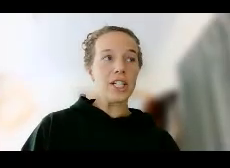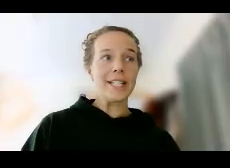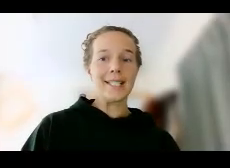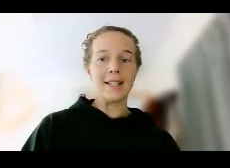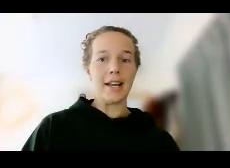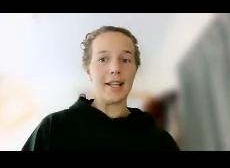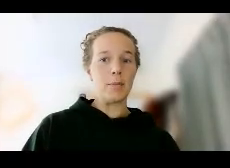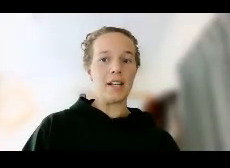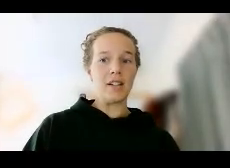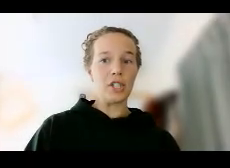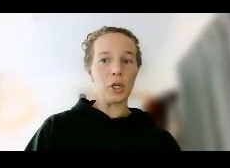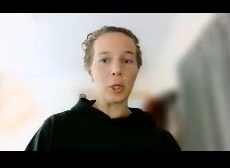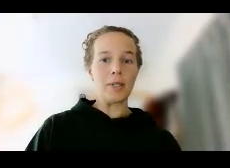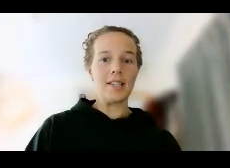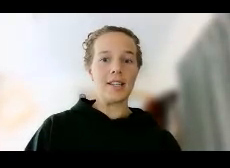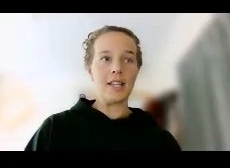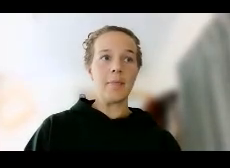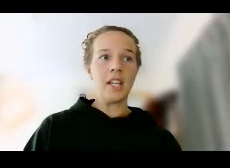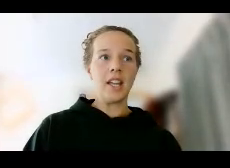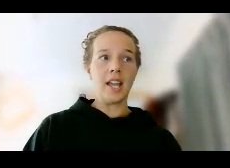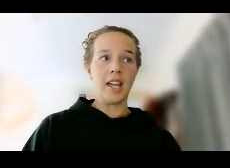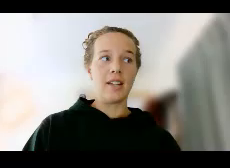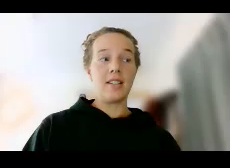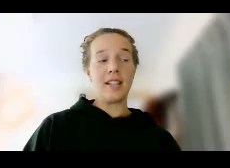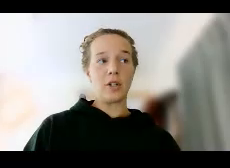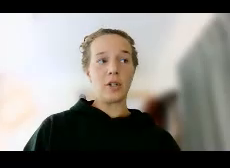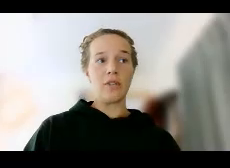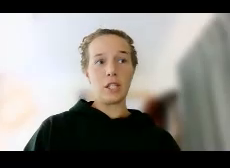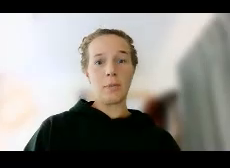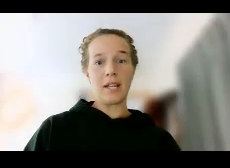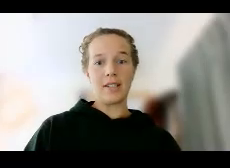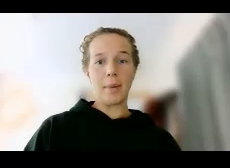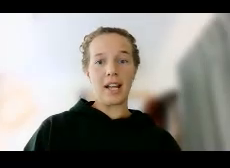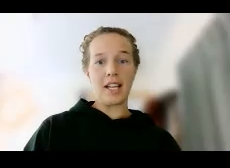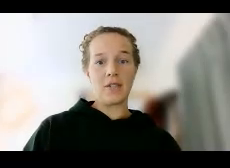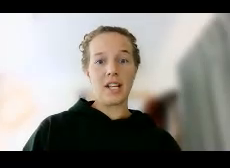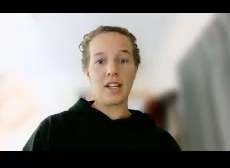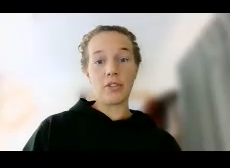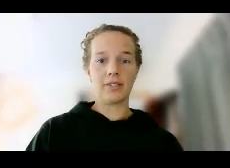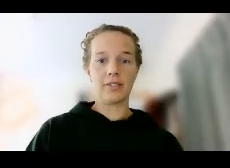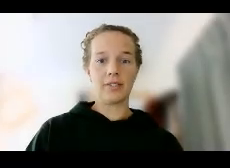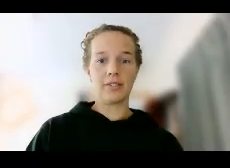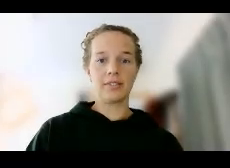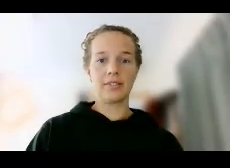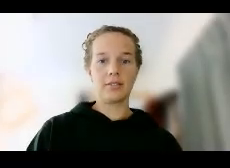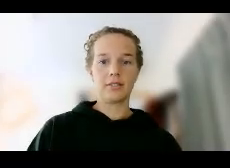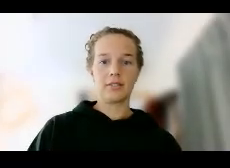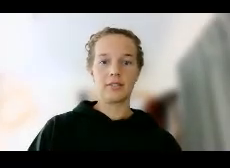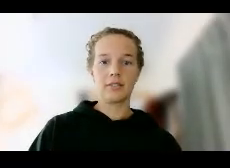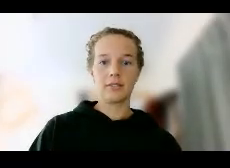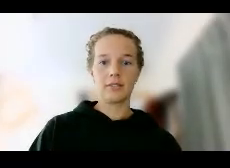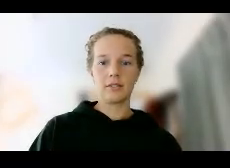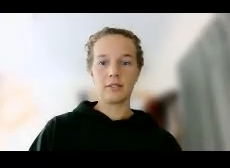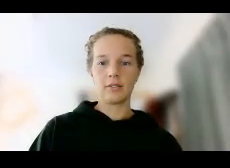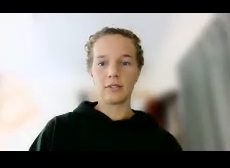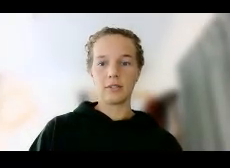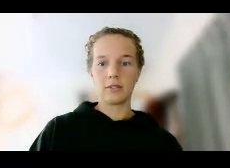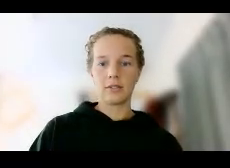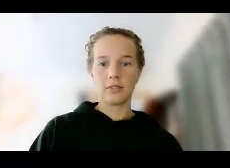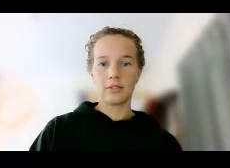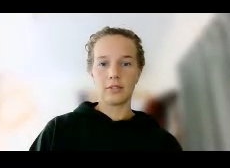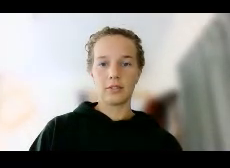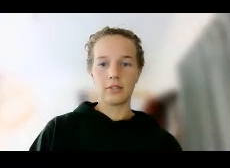from predators and spend their winter dormancy, and that's also where they spend summer nights when they aren't feeding. Yeah, and